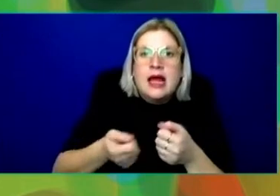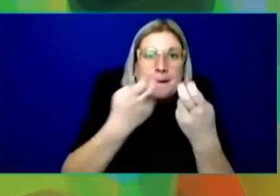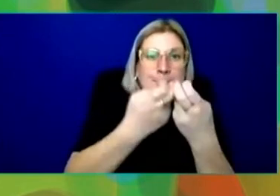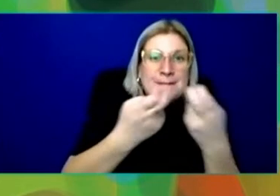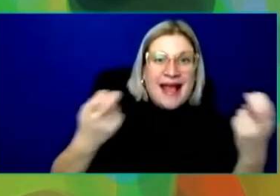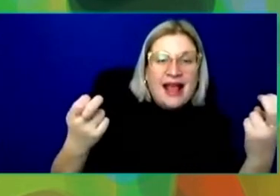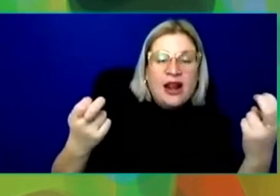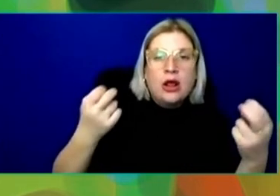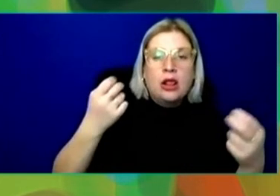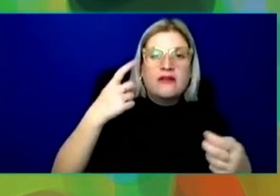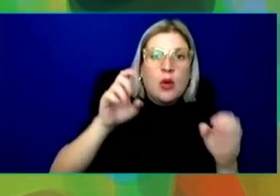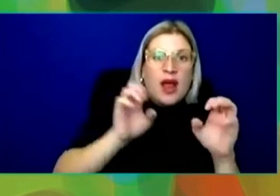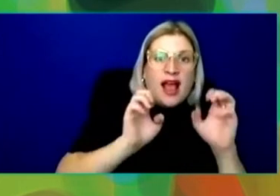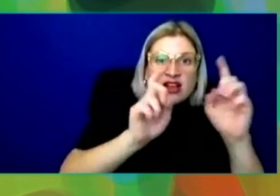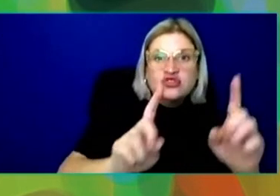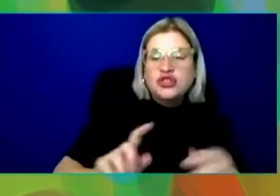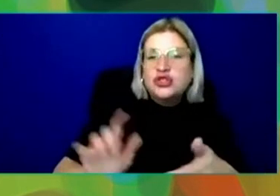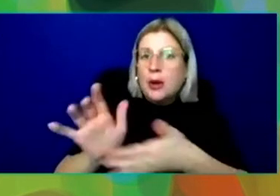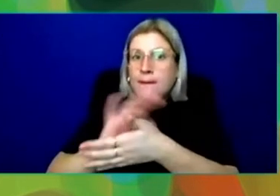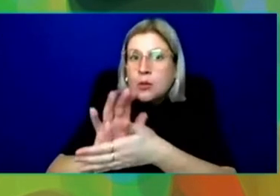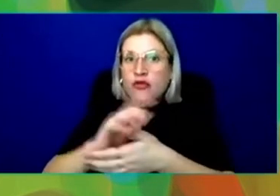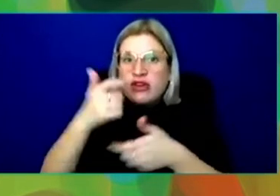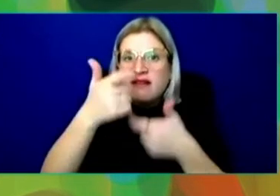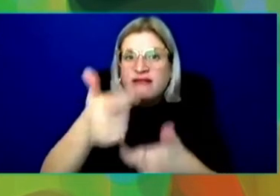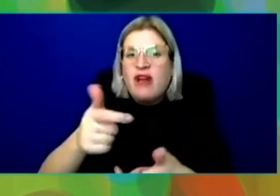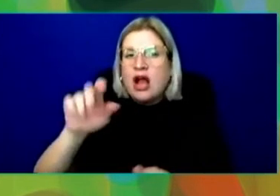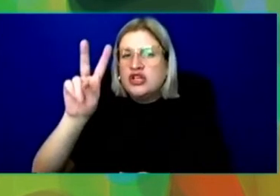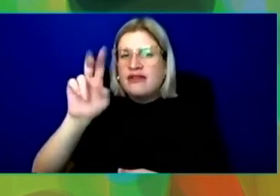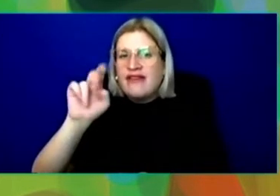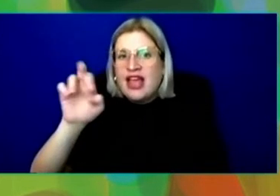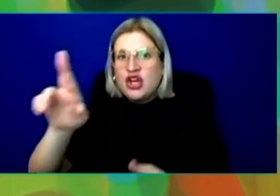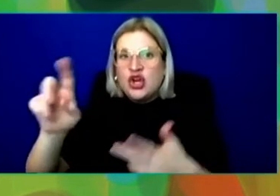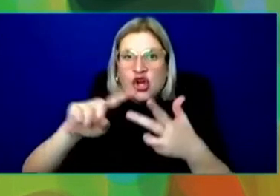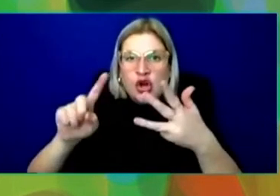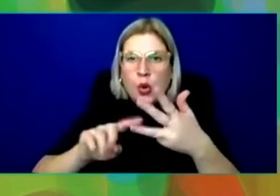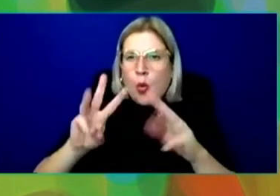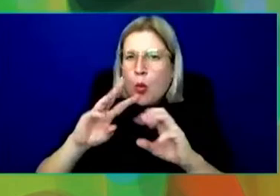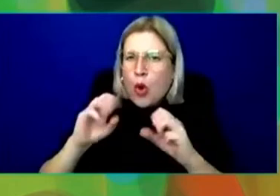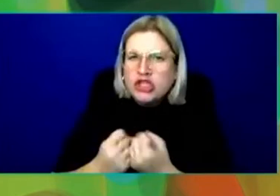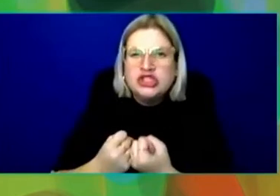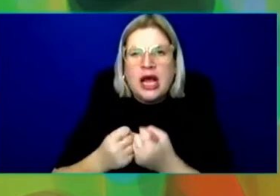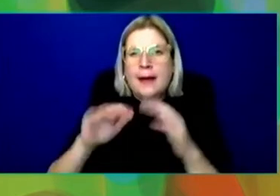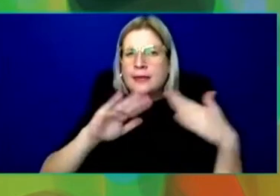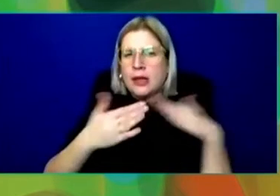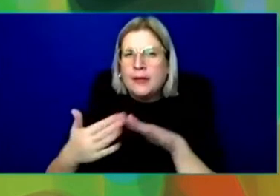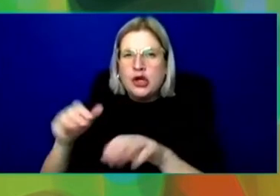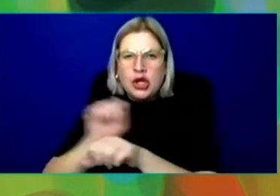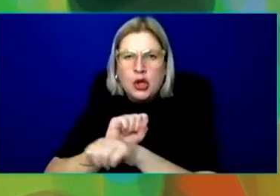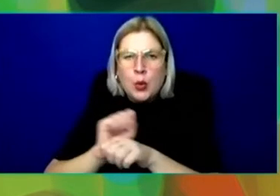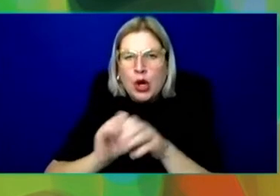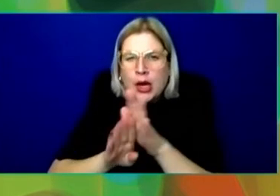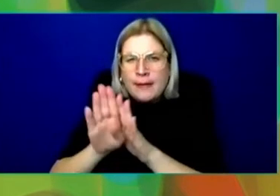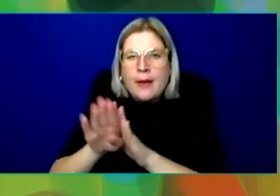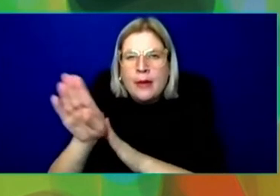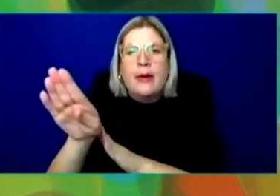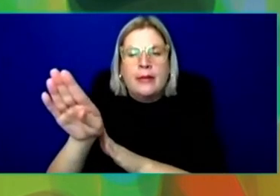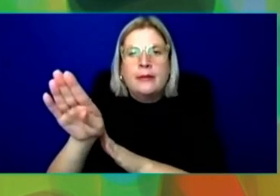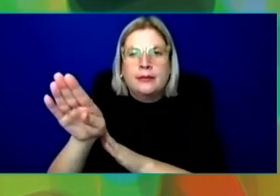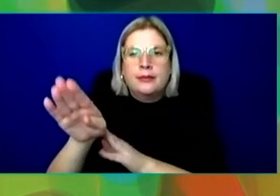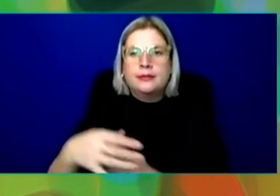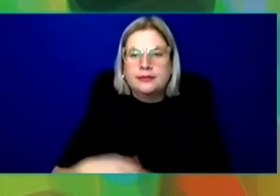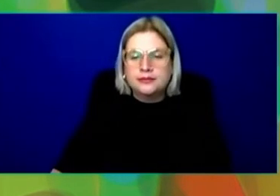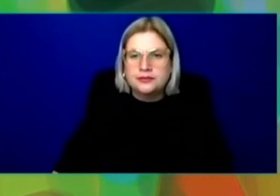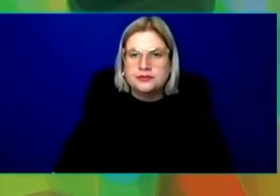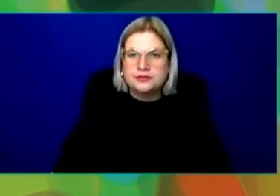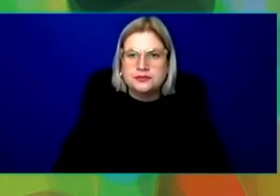movie screening and vendors and workshops and do all of the community work that we did. And so we